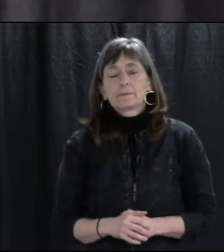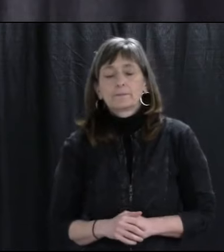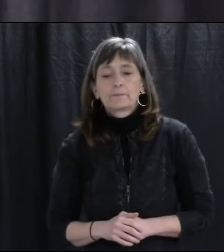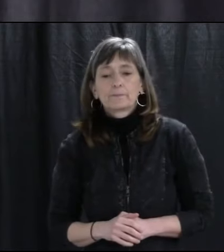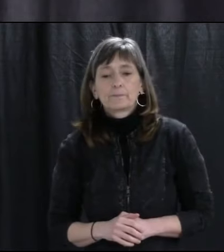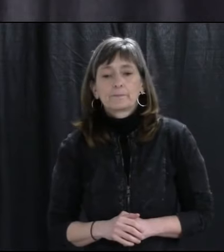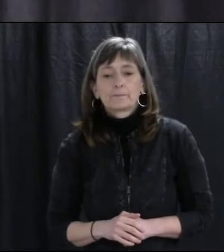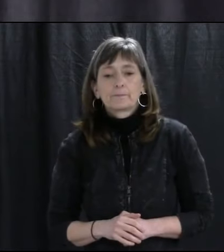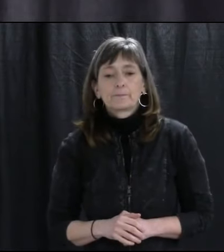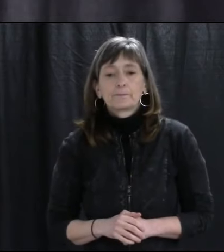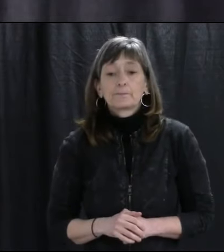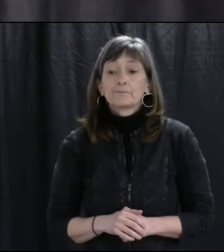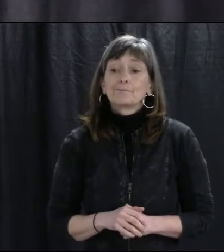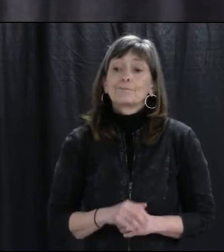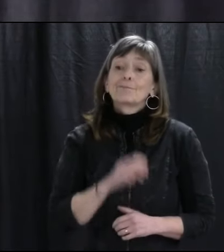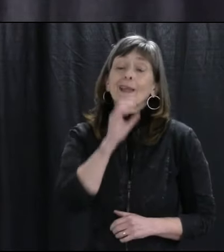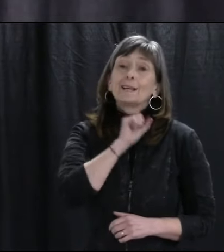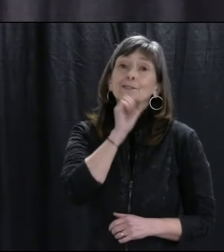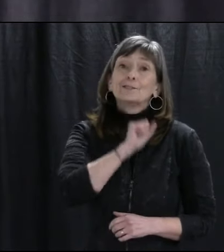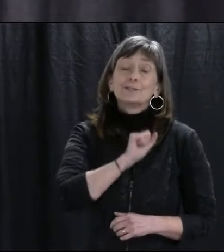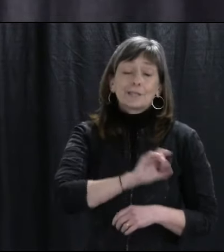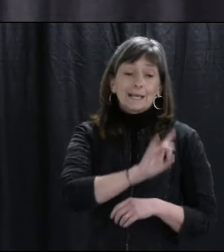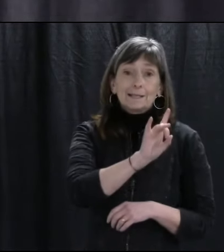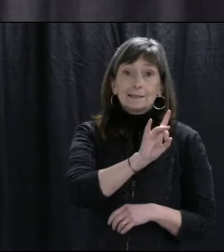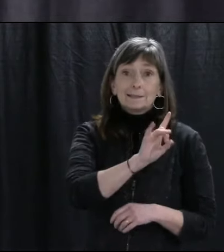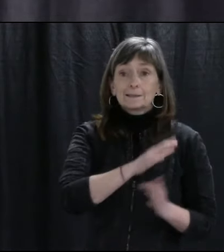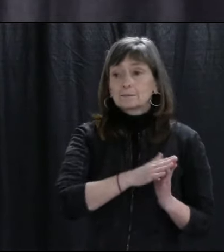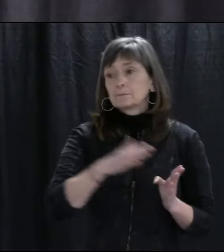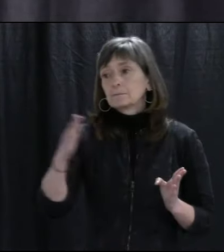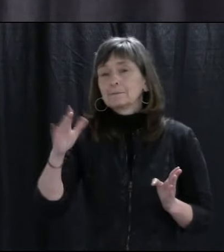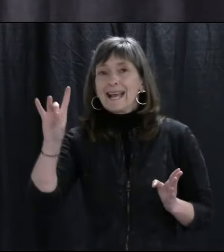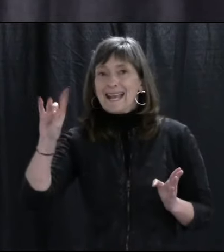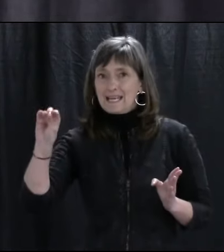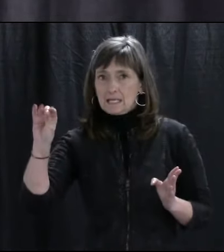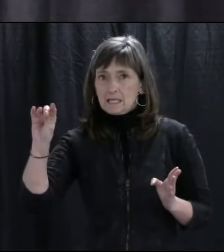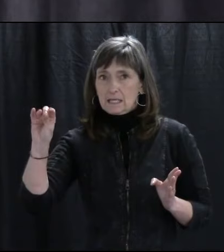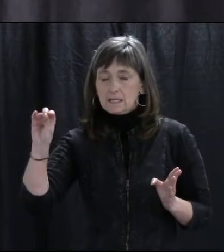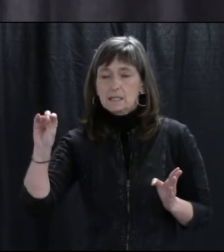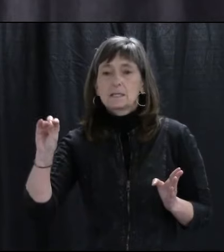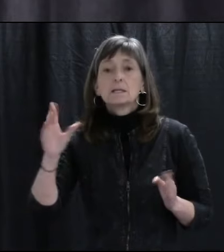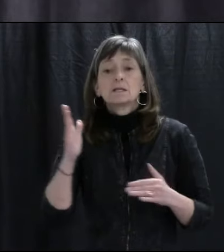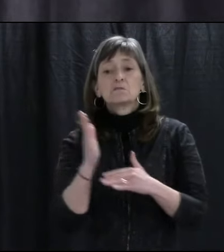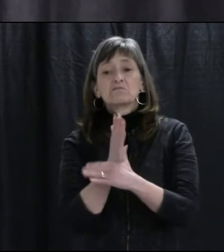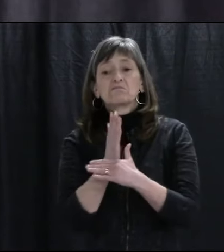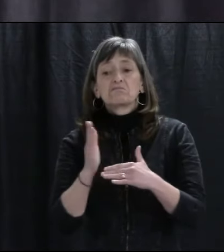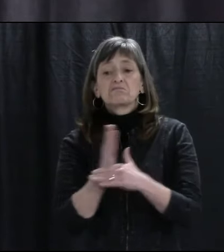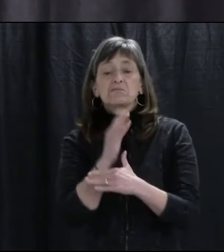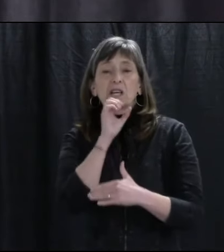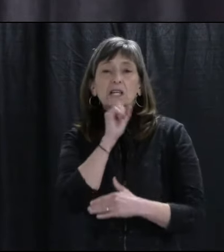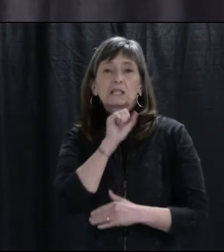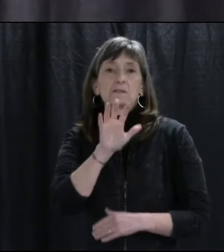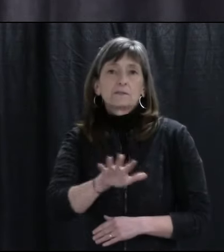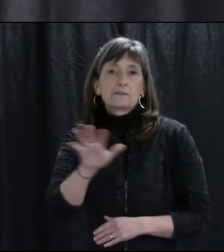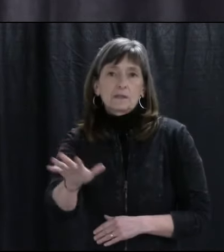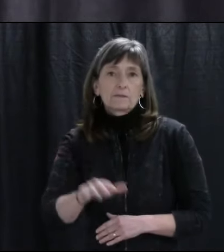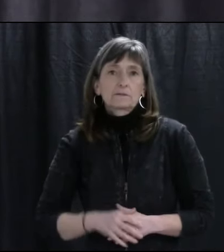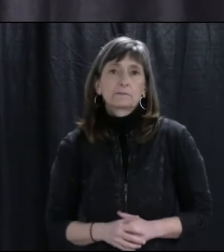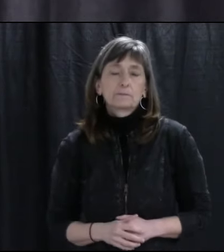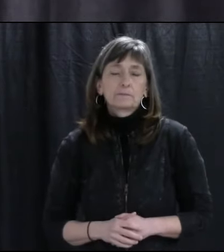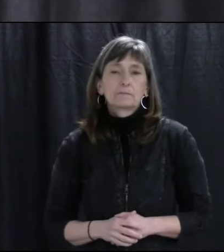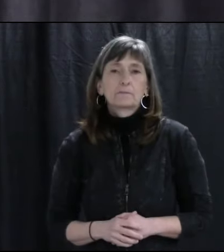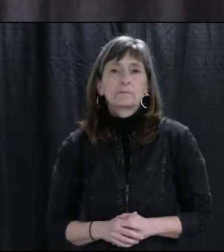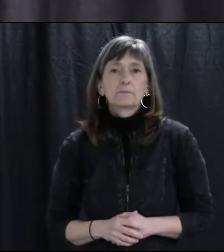Our cases range from ages 8 to 80. The median age is 55 years.